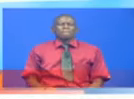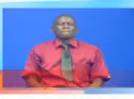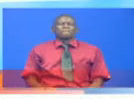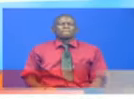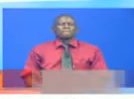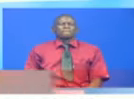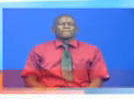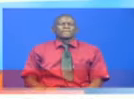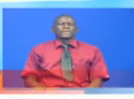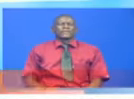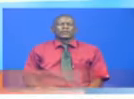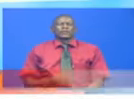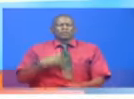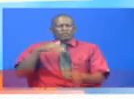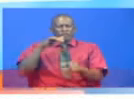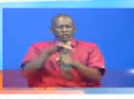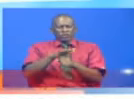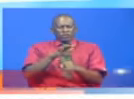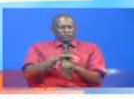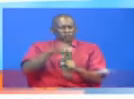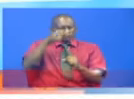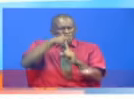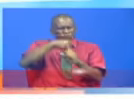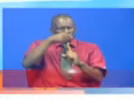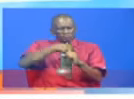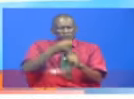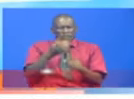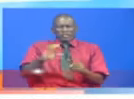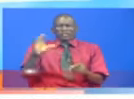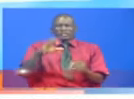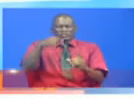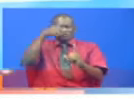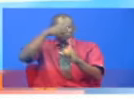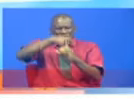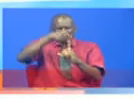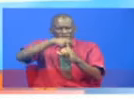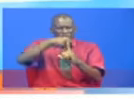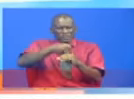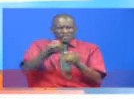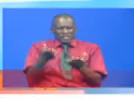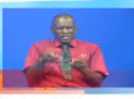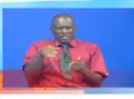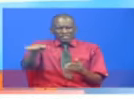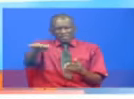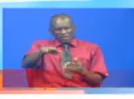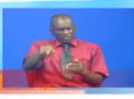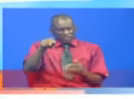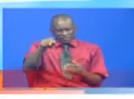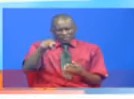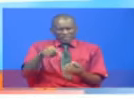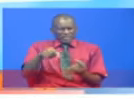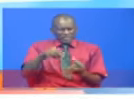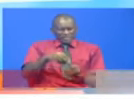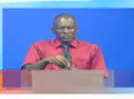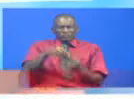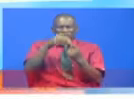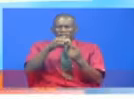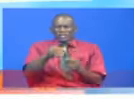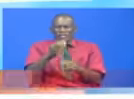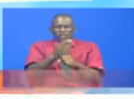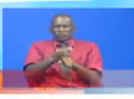And there's a lot of advocacy, civil advocacy in this area, especially of tobacco